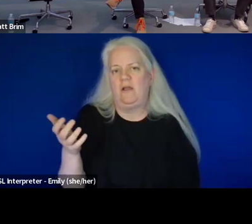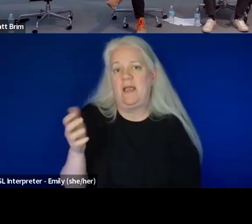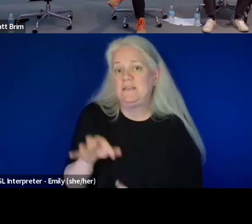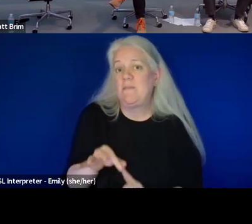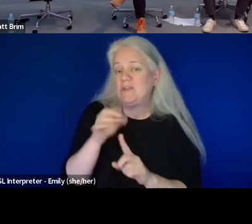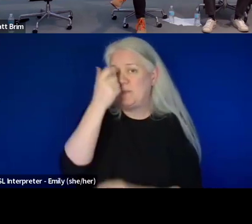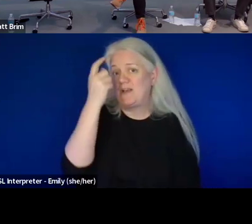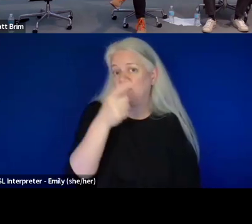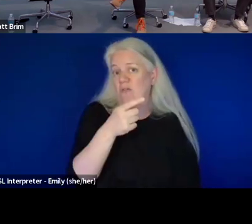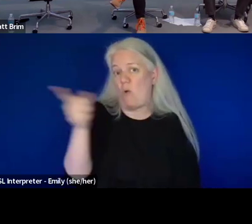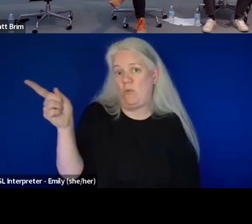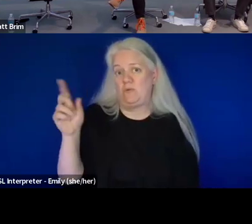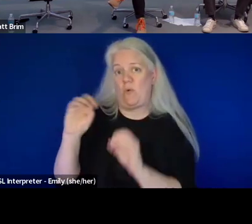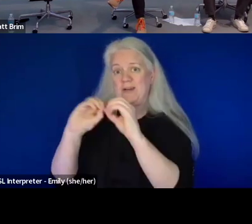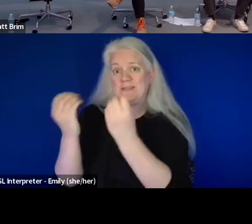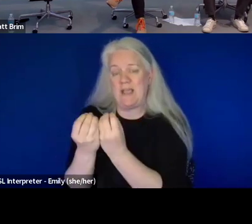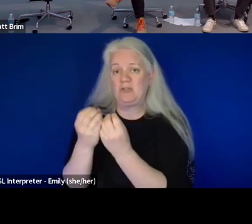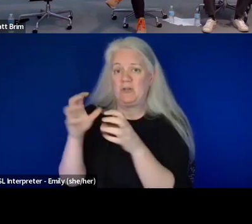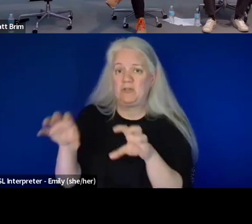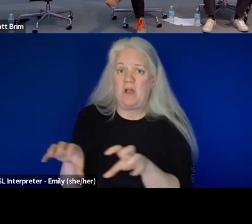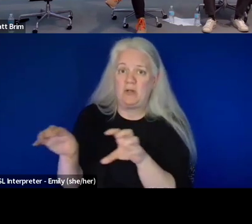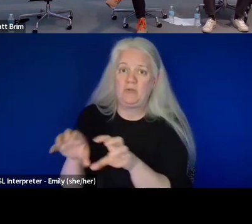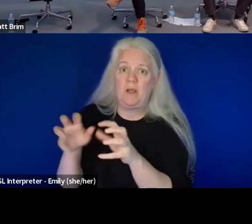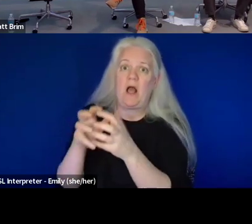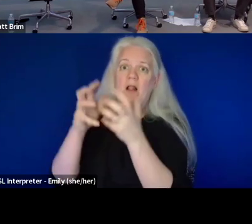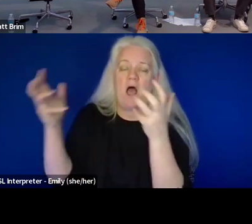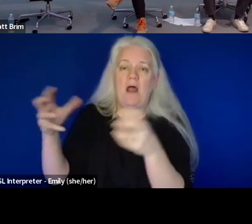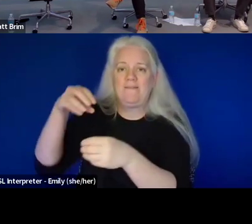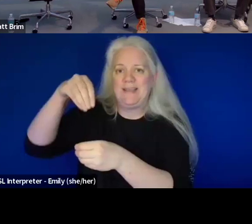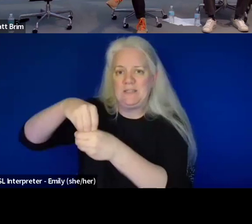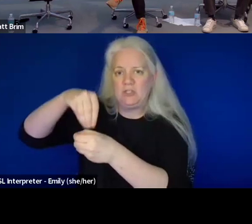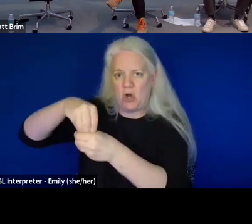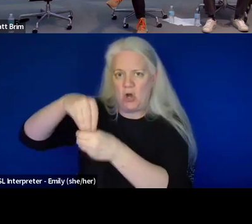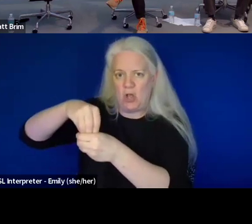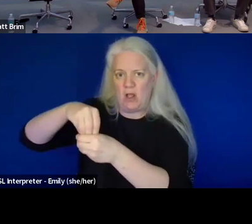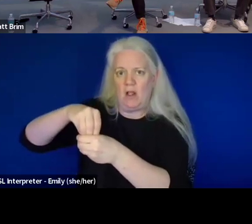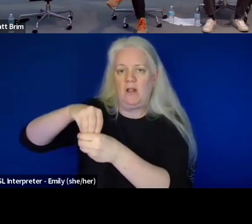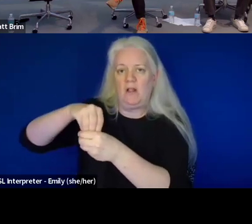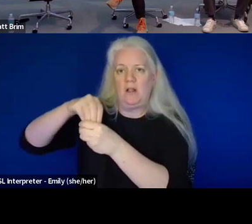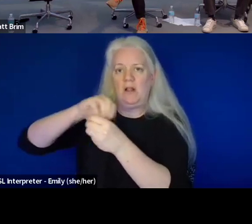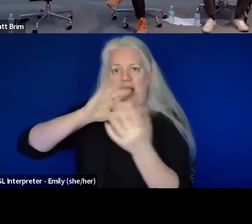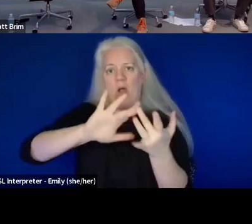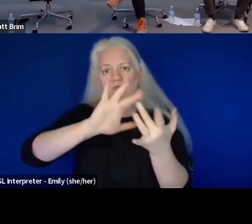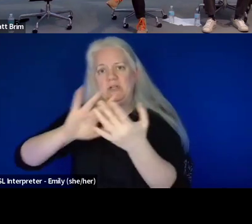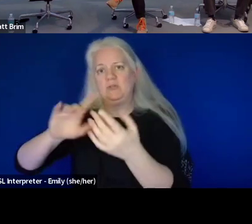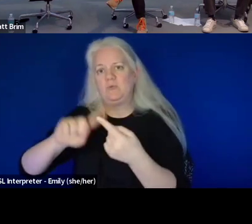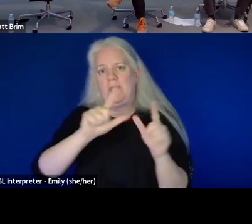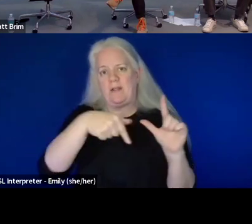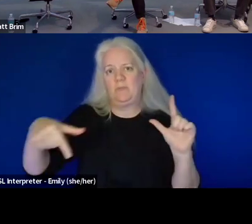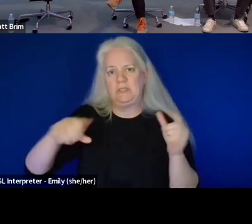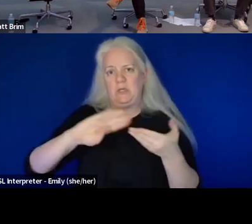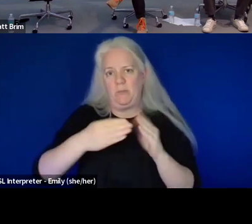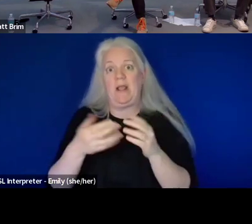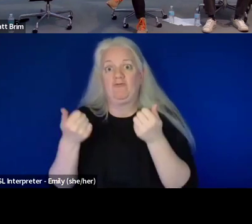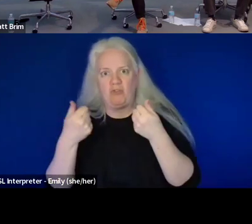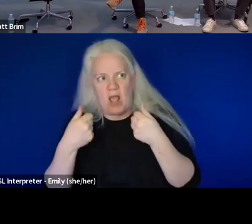those organizations like NYU are doing a ton of internal outreach towards the LGBTQ community and